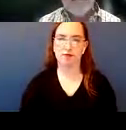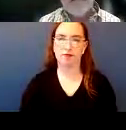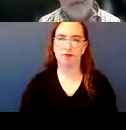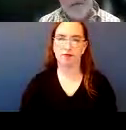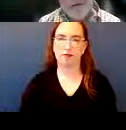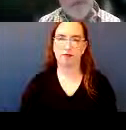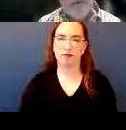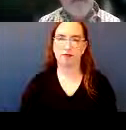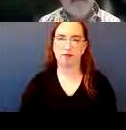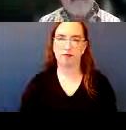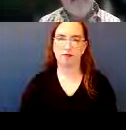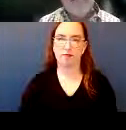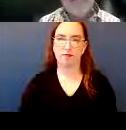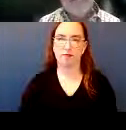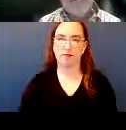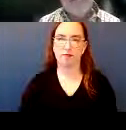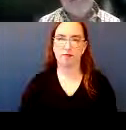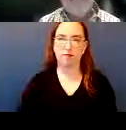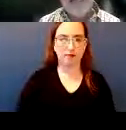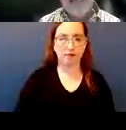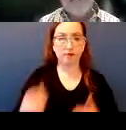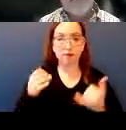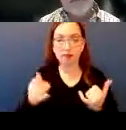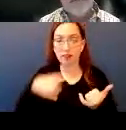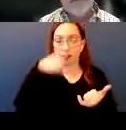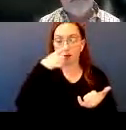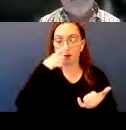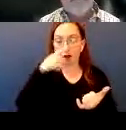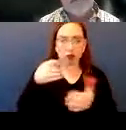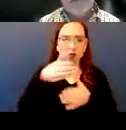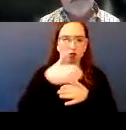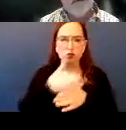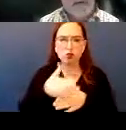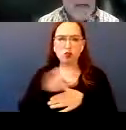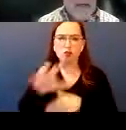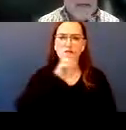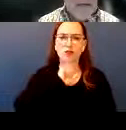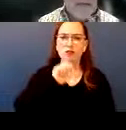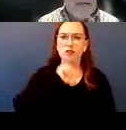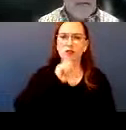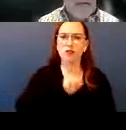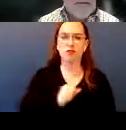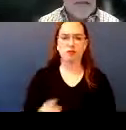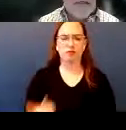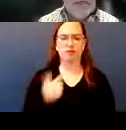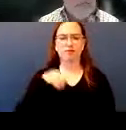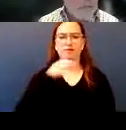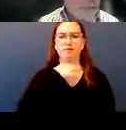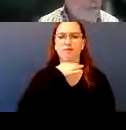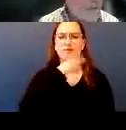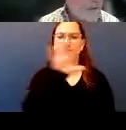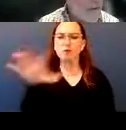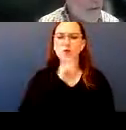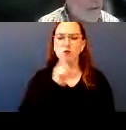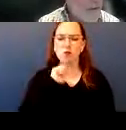Now, if you also don't mind sharing, what is your age? We want to make sure that we're reaching out to all age groups across